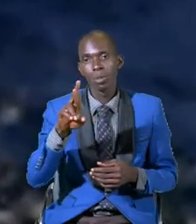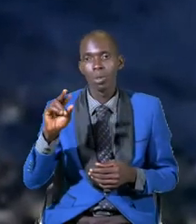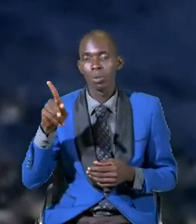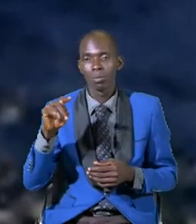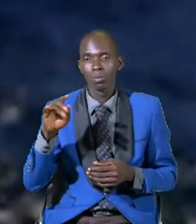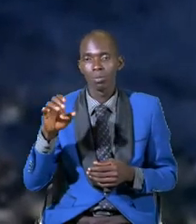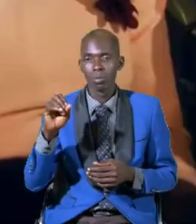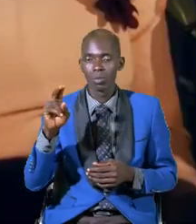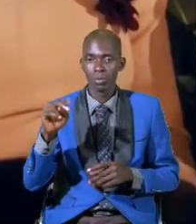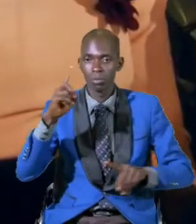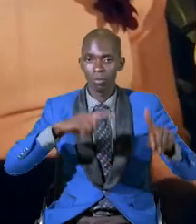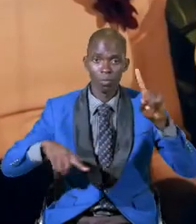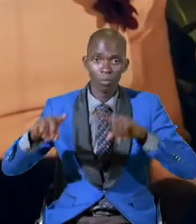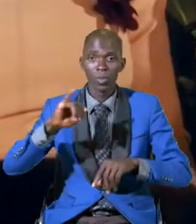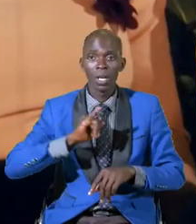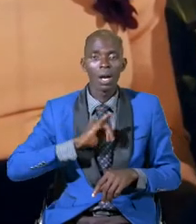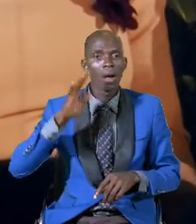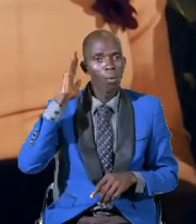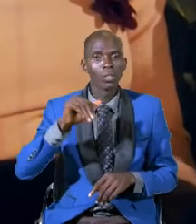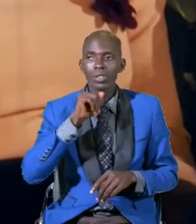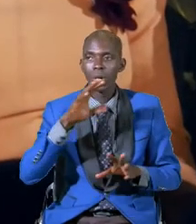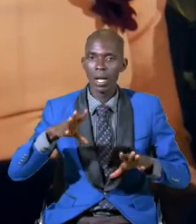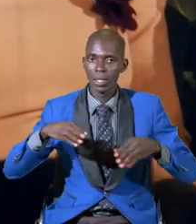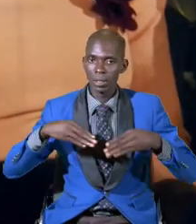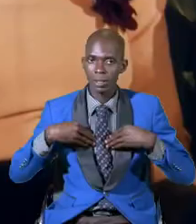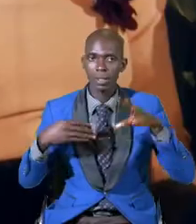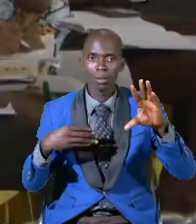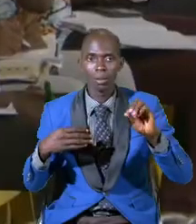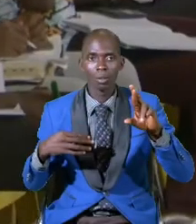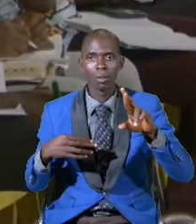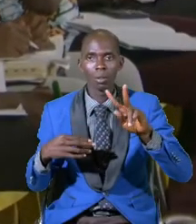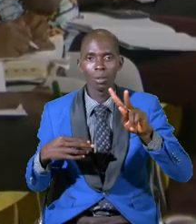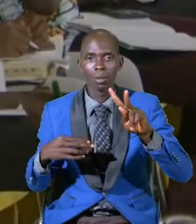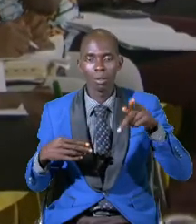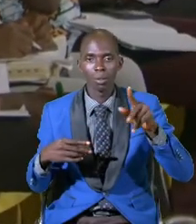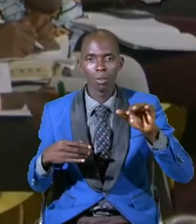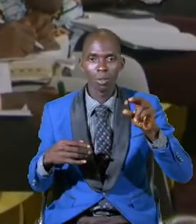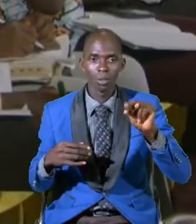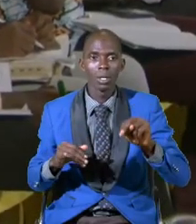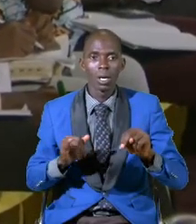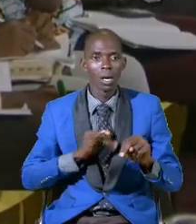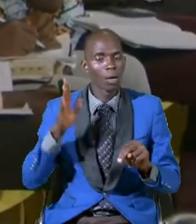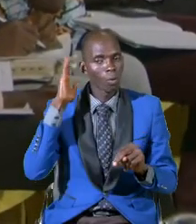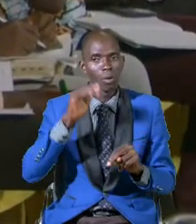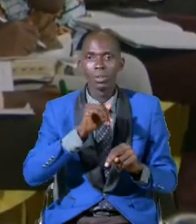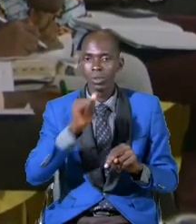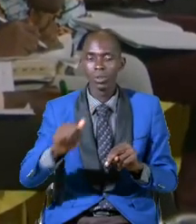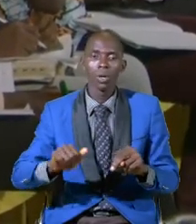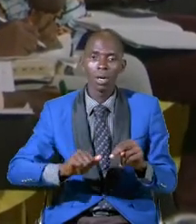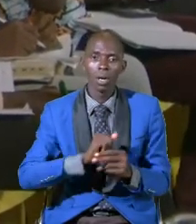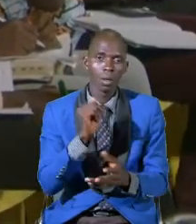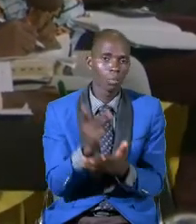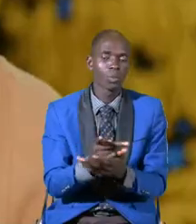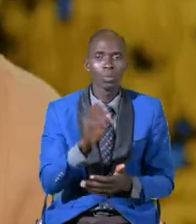accept corruption. I will not approve of corruption. Say it very